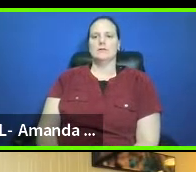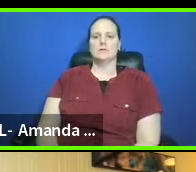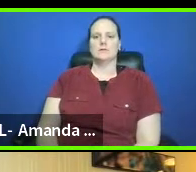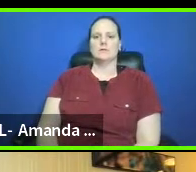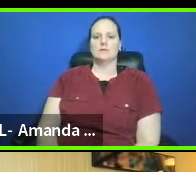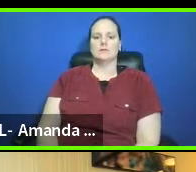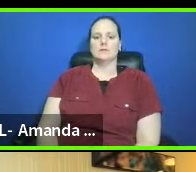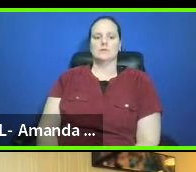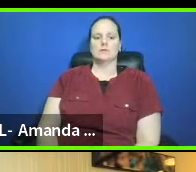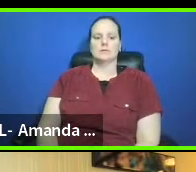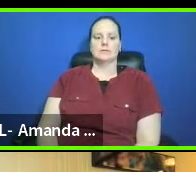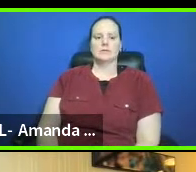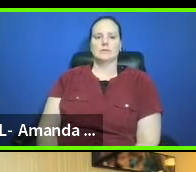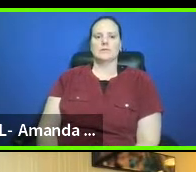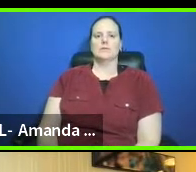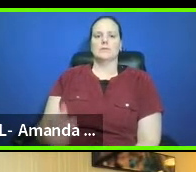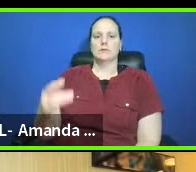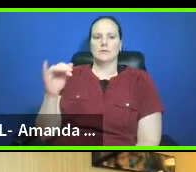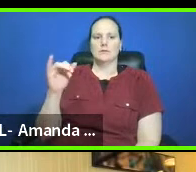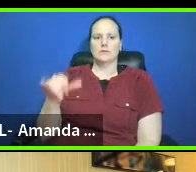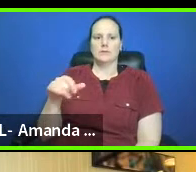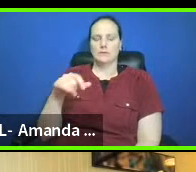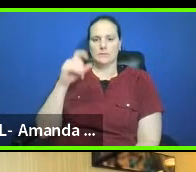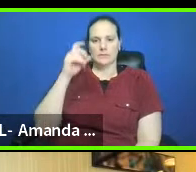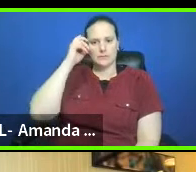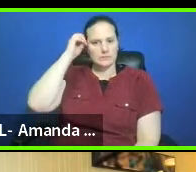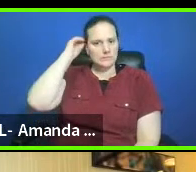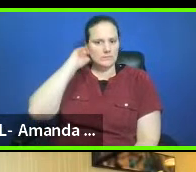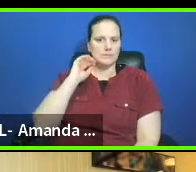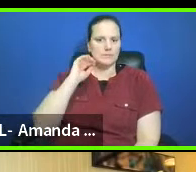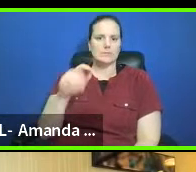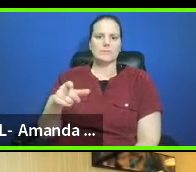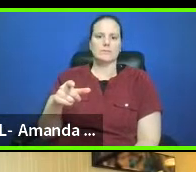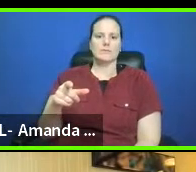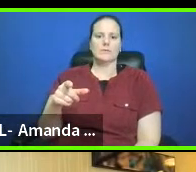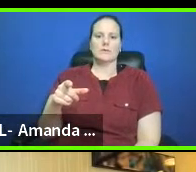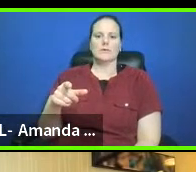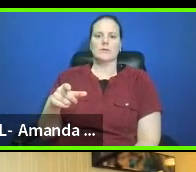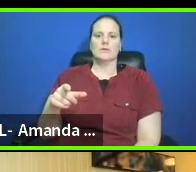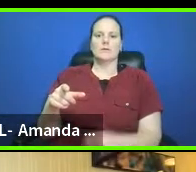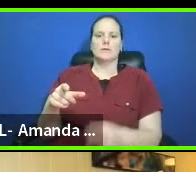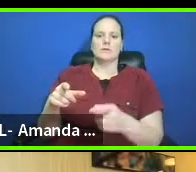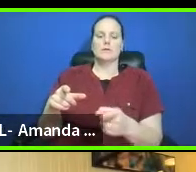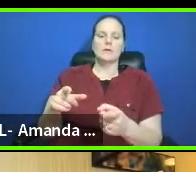Who would you like to call on, Jim? Oh, okay. I'll call on Sherry. Sherry, I saw that you were on there.